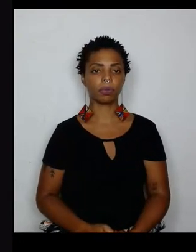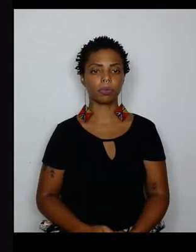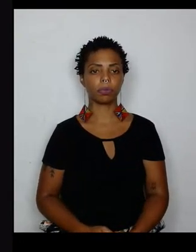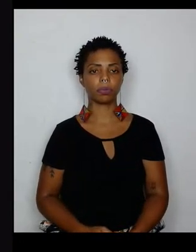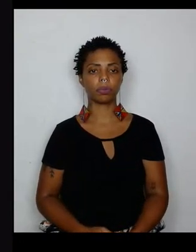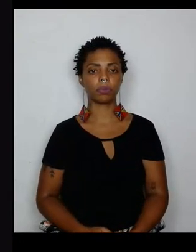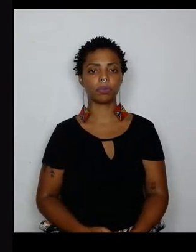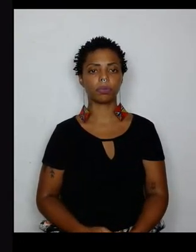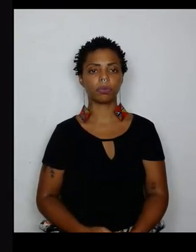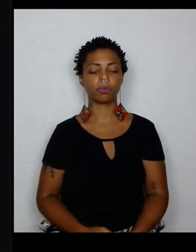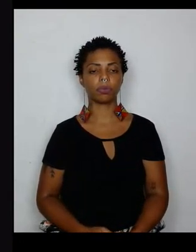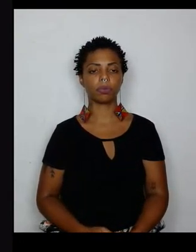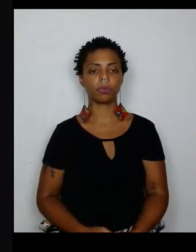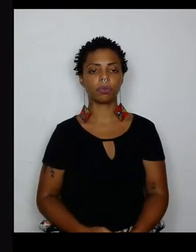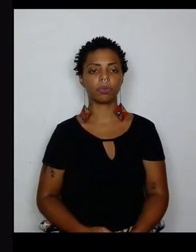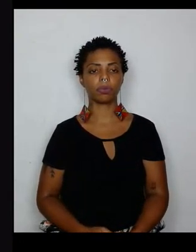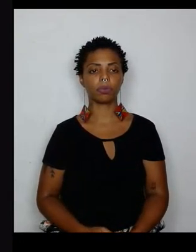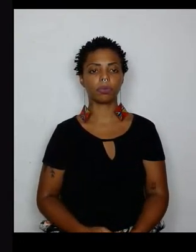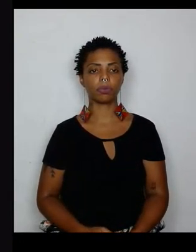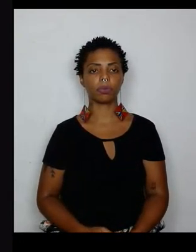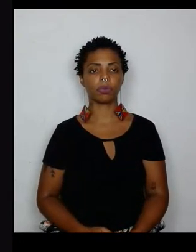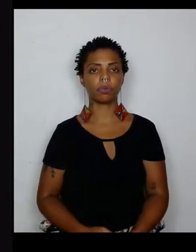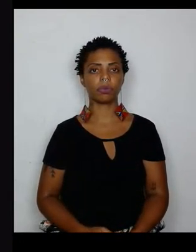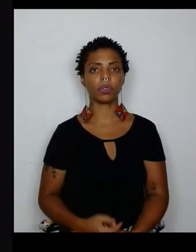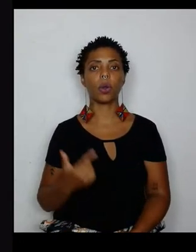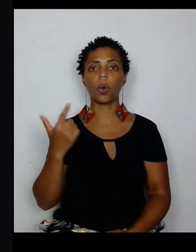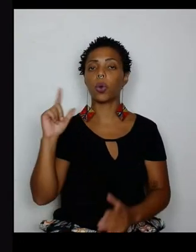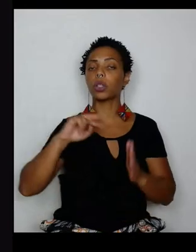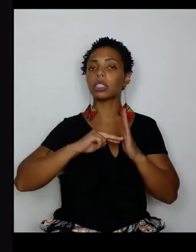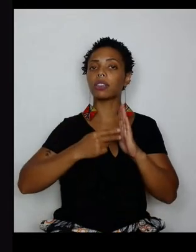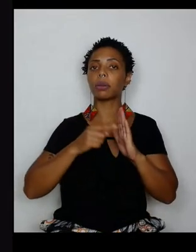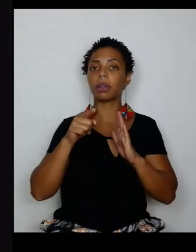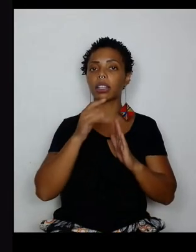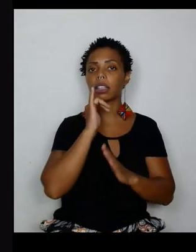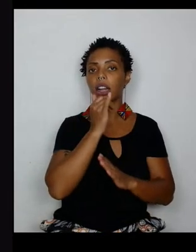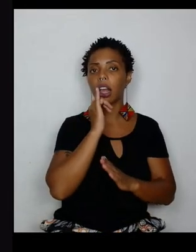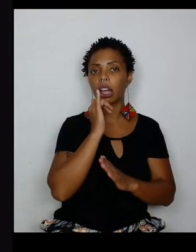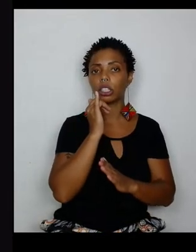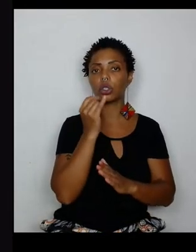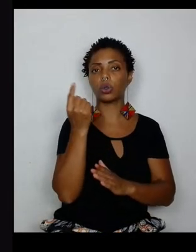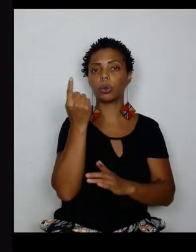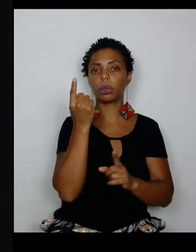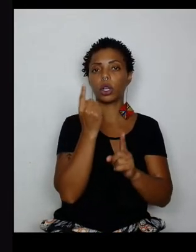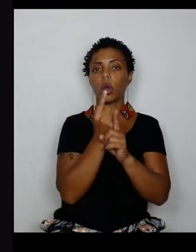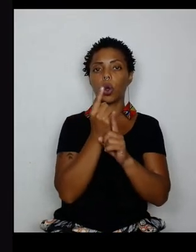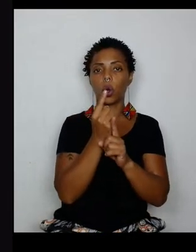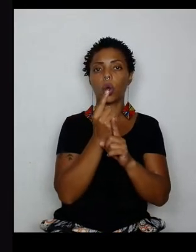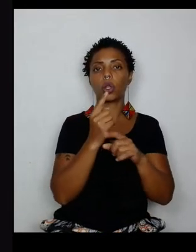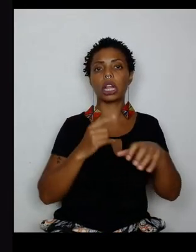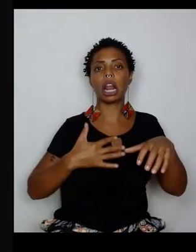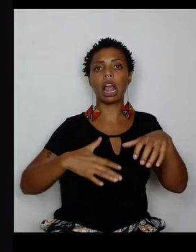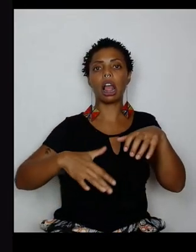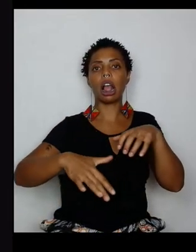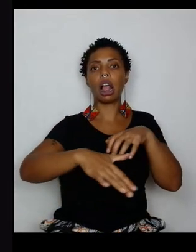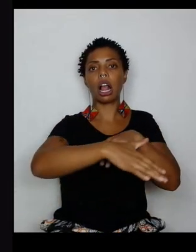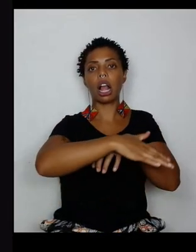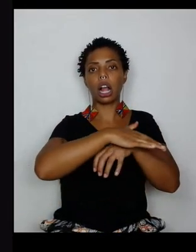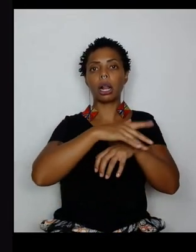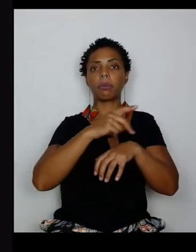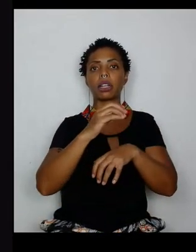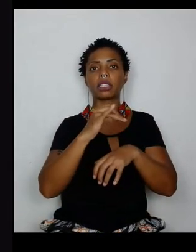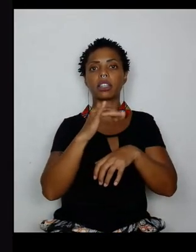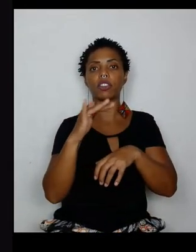to these first encounter narratives in the pacific islands that pivoted on gender while admiring the bodies and